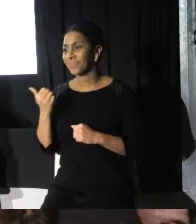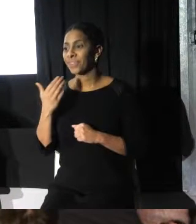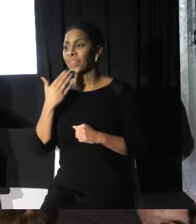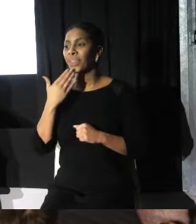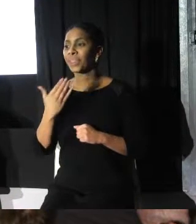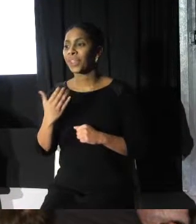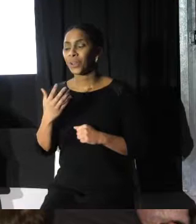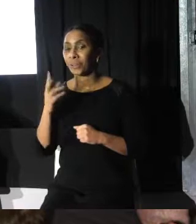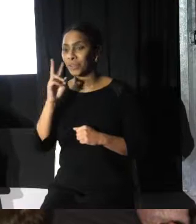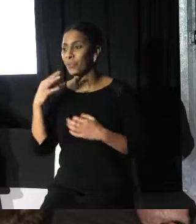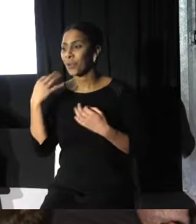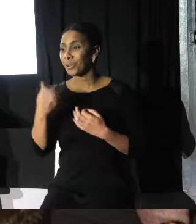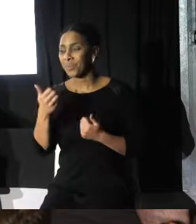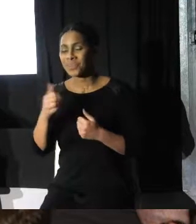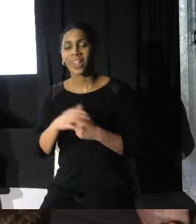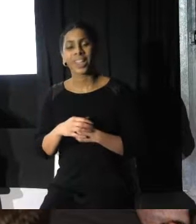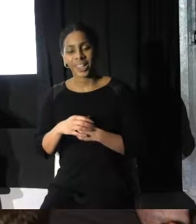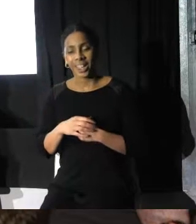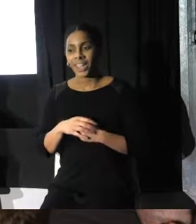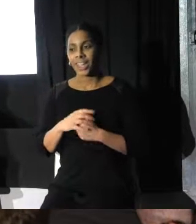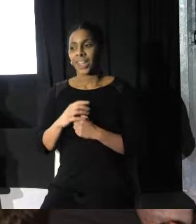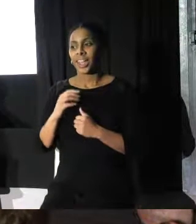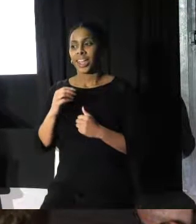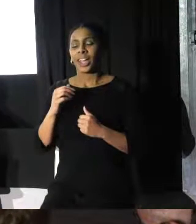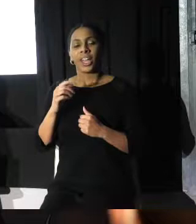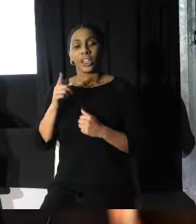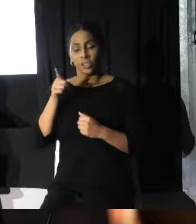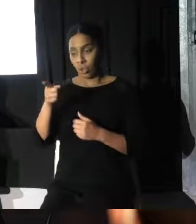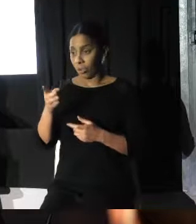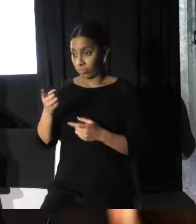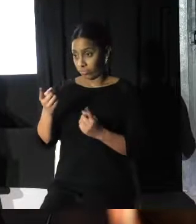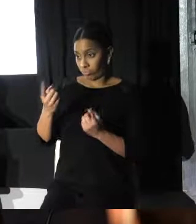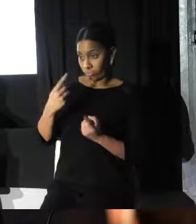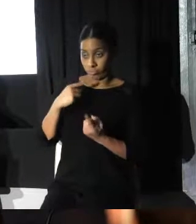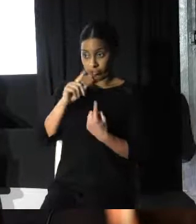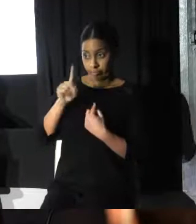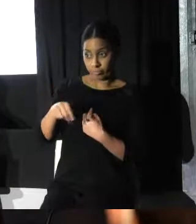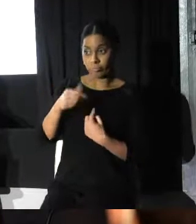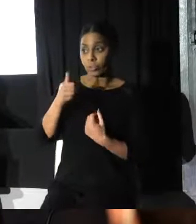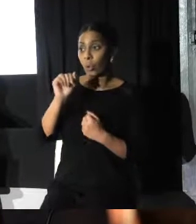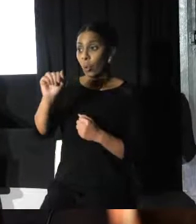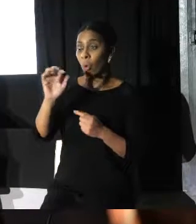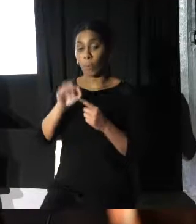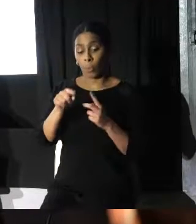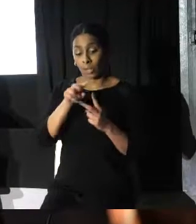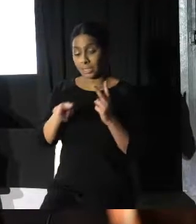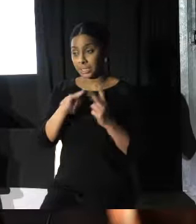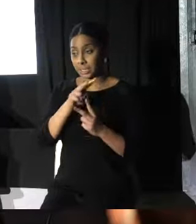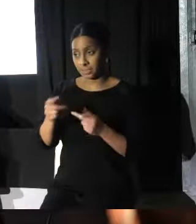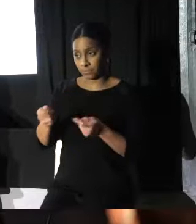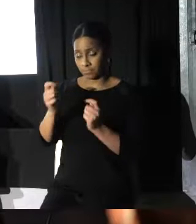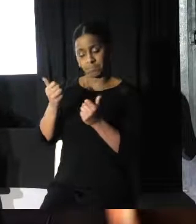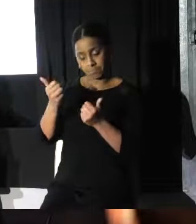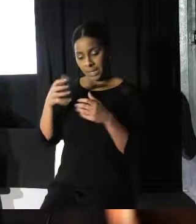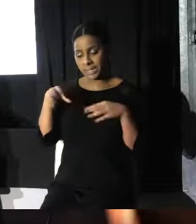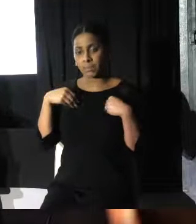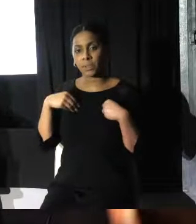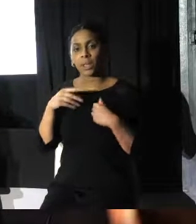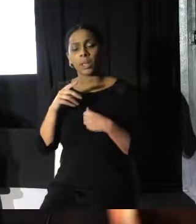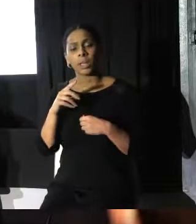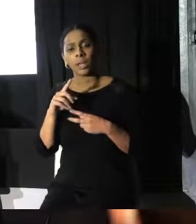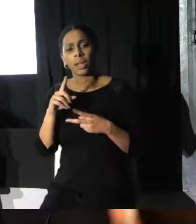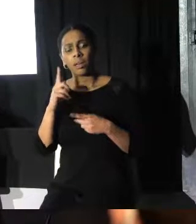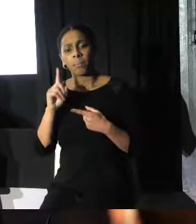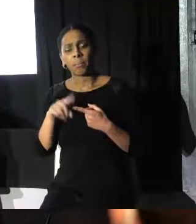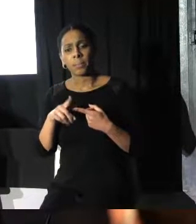good to see you. So yeah, I mean, I think on that, I mean, I absolutely take both points. Obviously, one